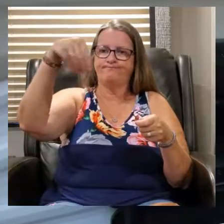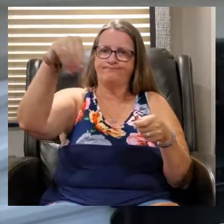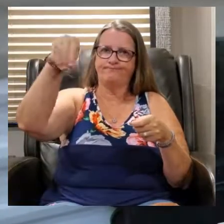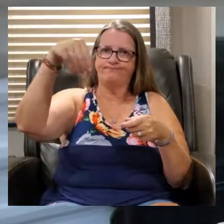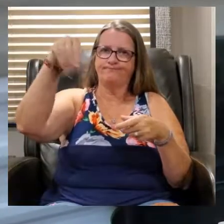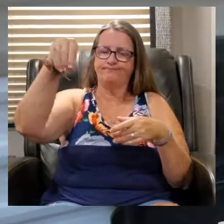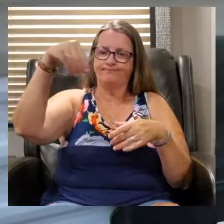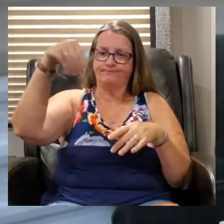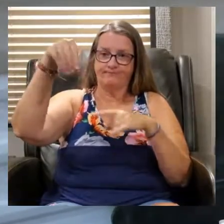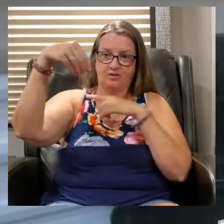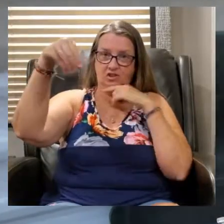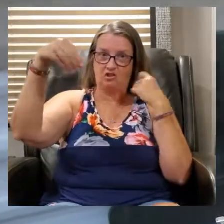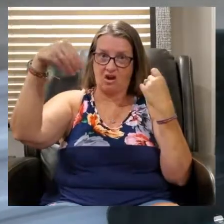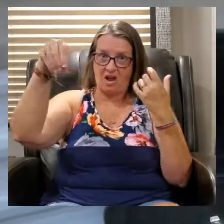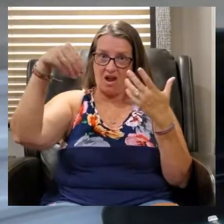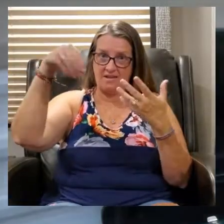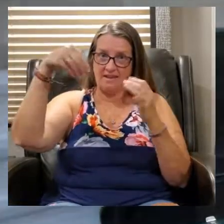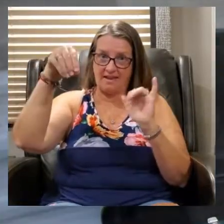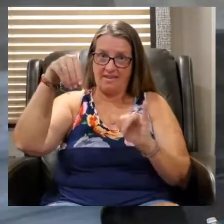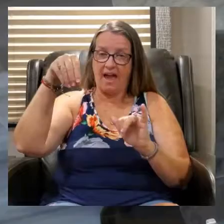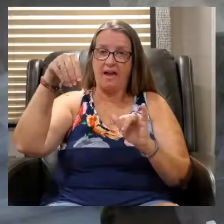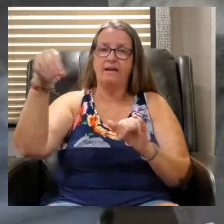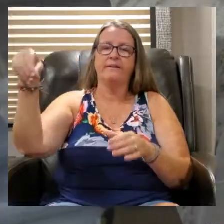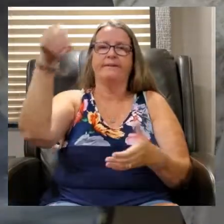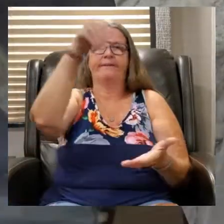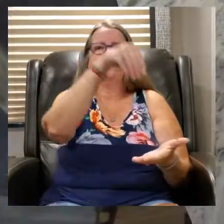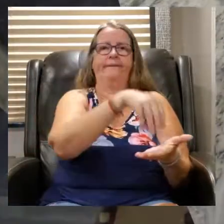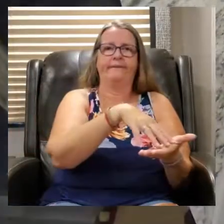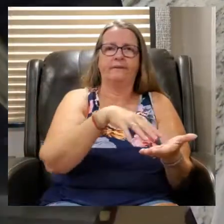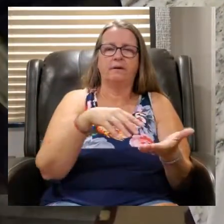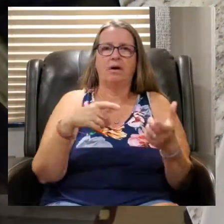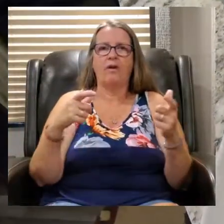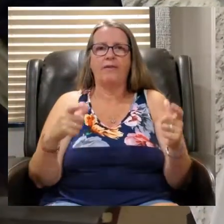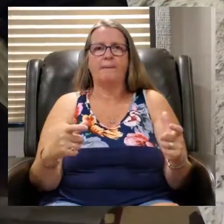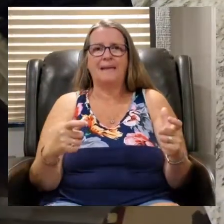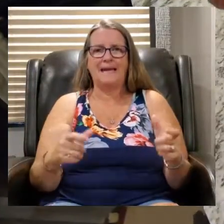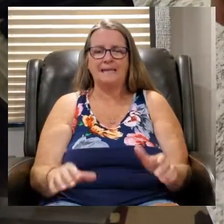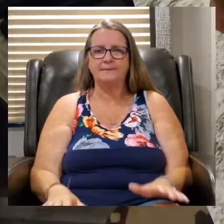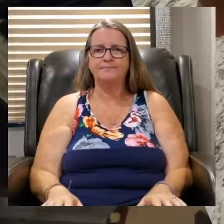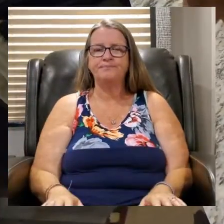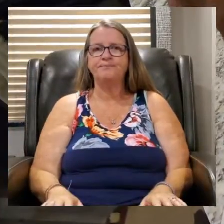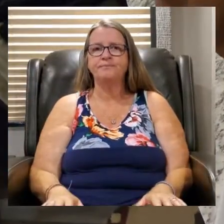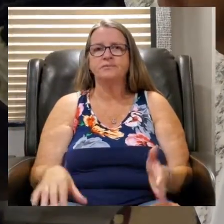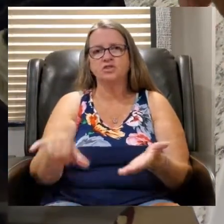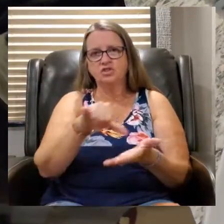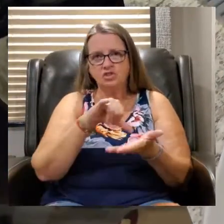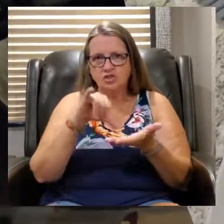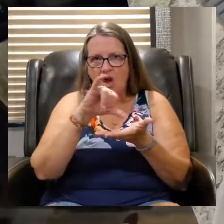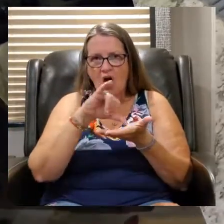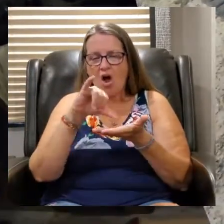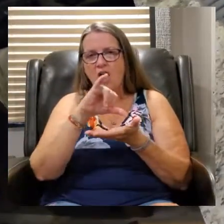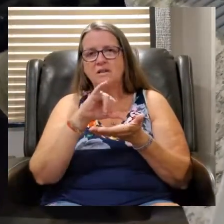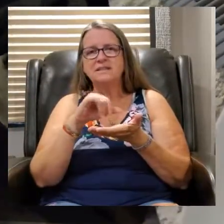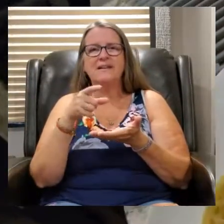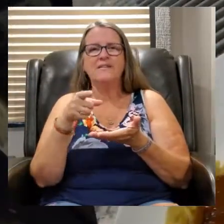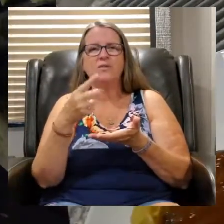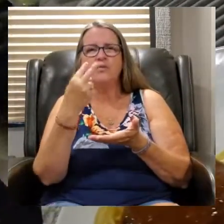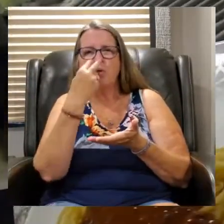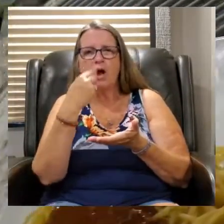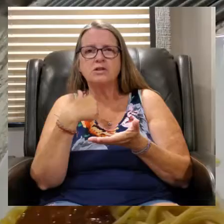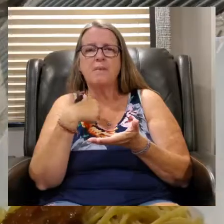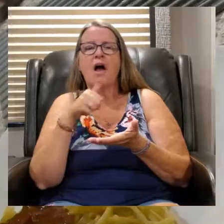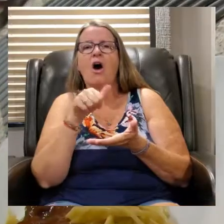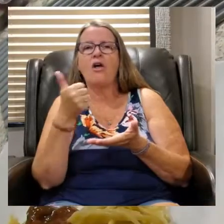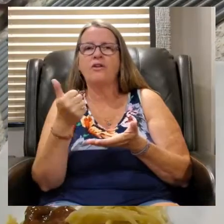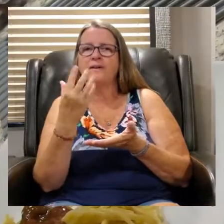and once it dries out a little bit like that, I just put it on the plate. And then here's a little sauce. If you've seen